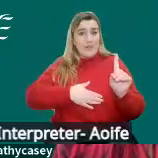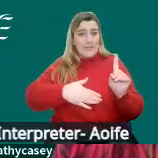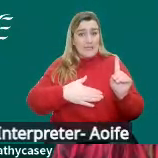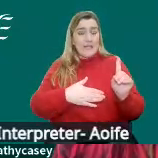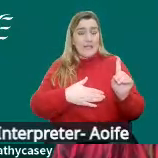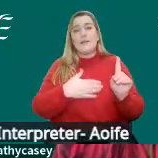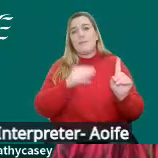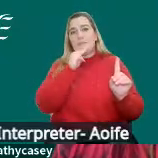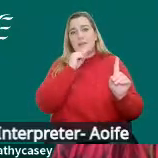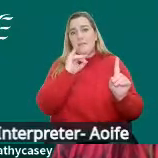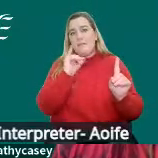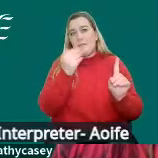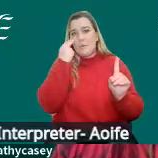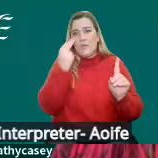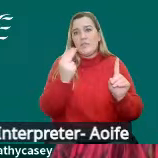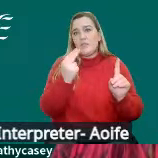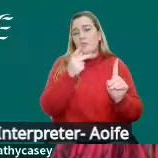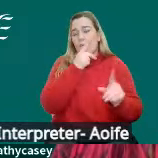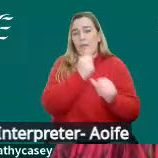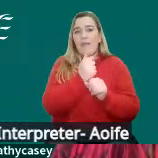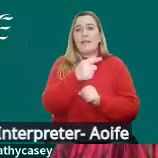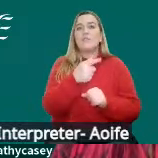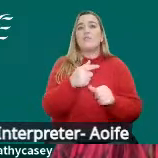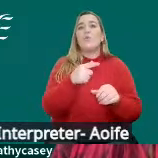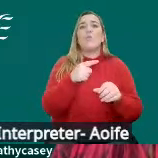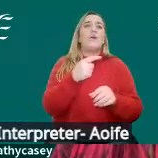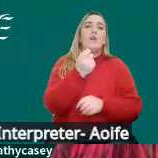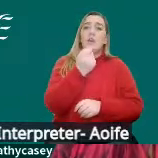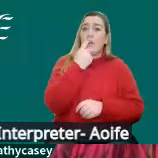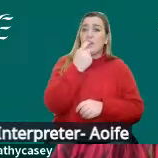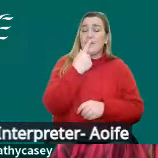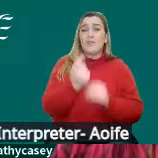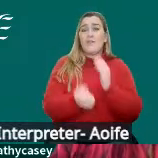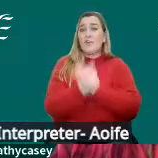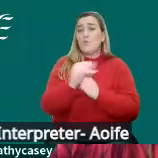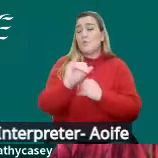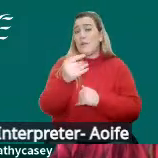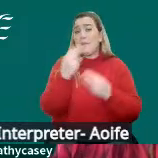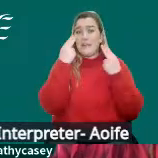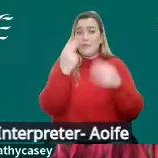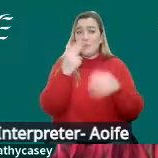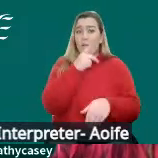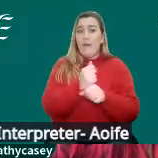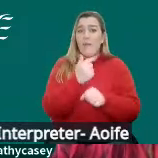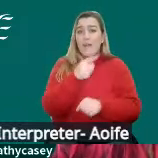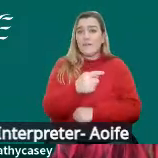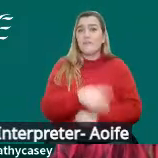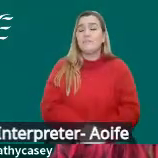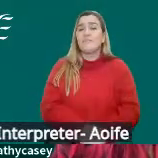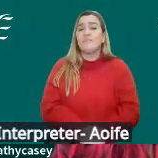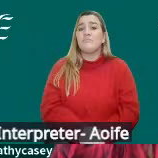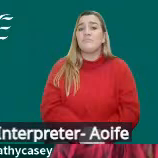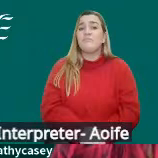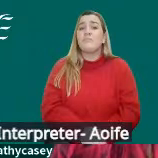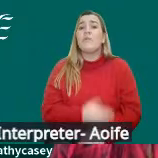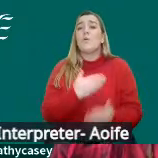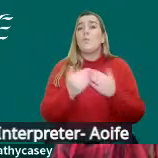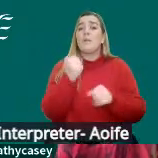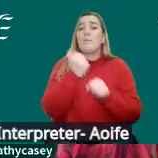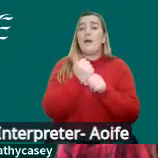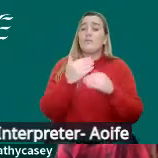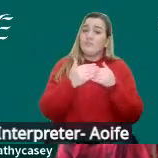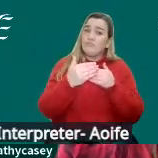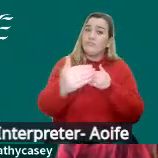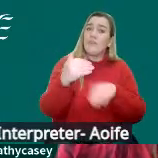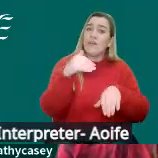of pregnancy. So contraceptive issues may need to be addressed. What about the long-term effects of estrogen deficiency, as we